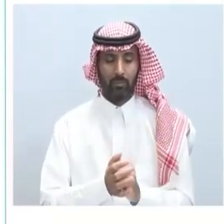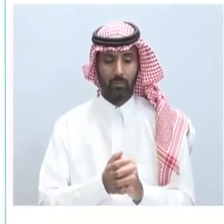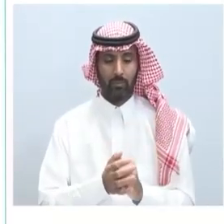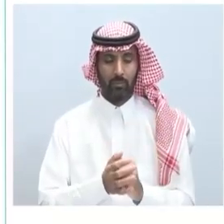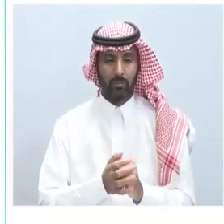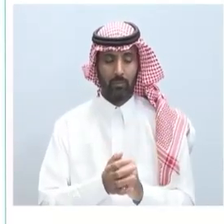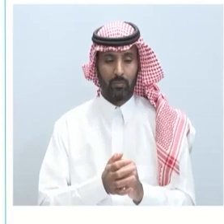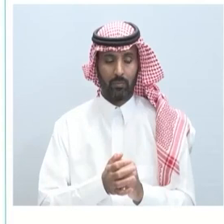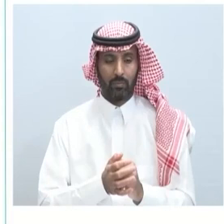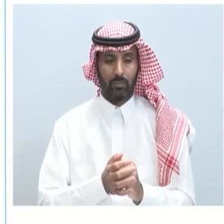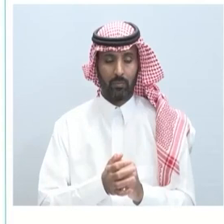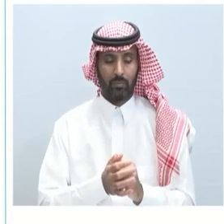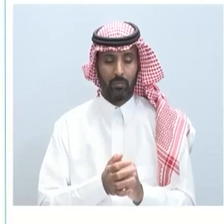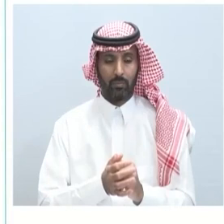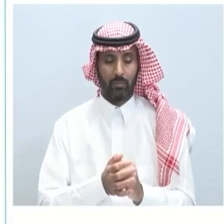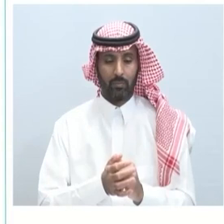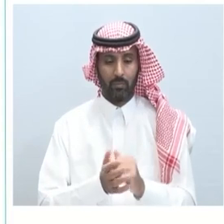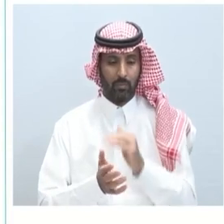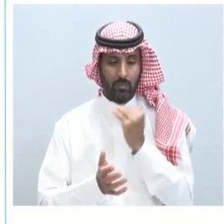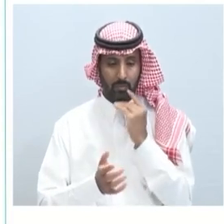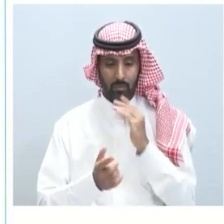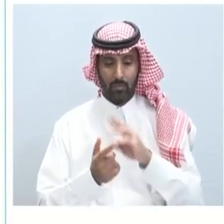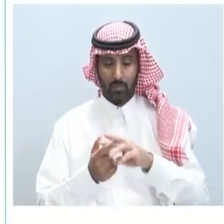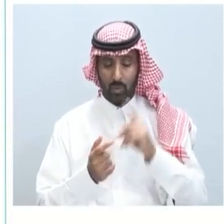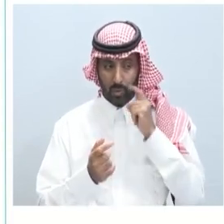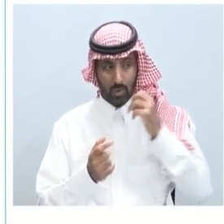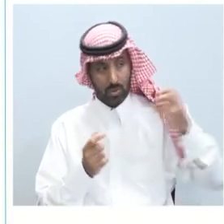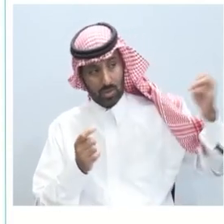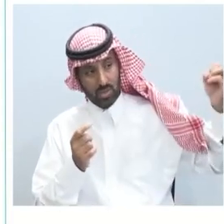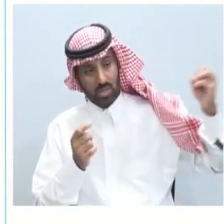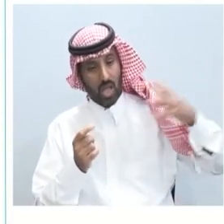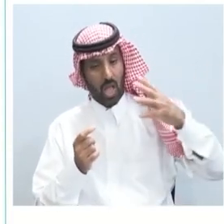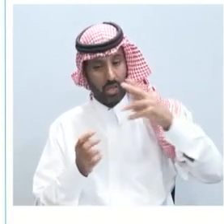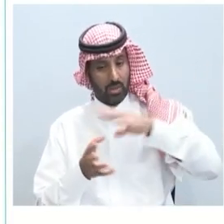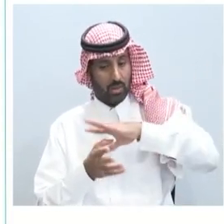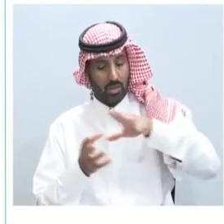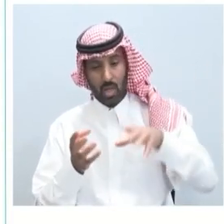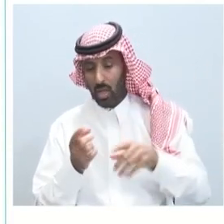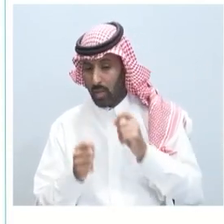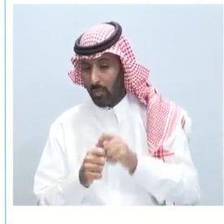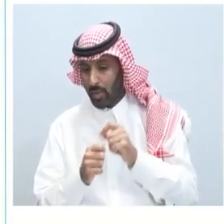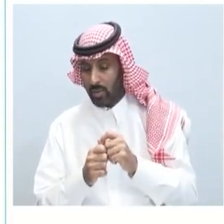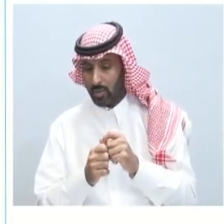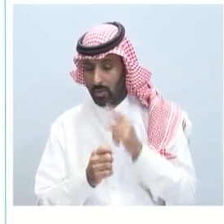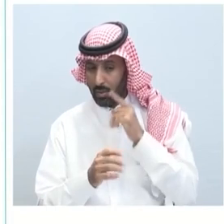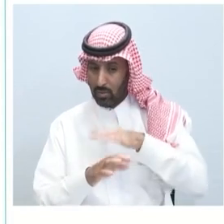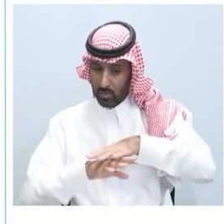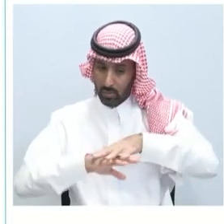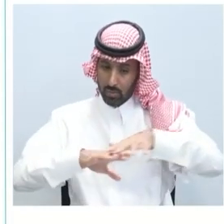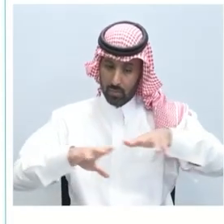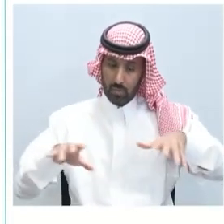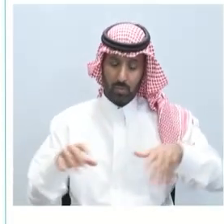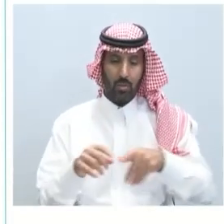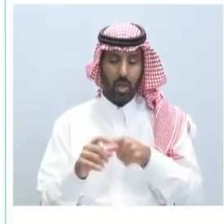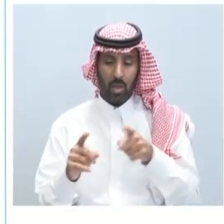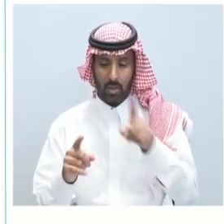some Arabic, some proverbs. All sunshine makes the desert, or another proverb, ask